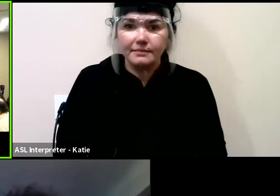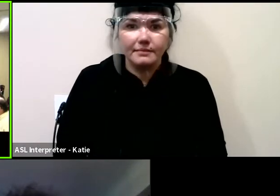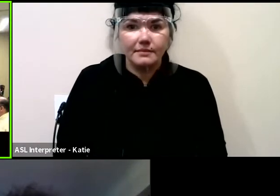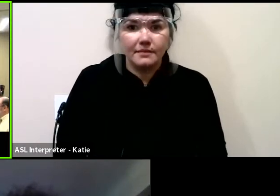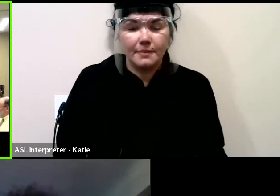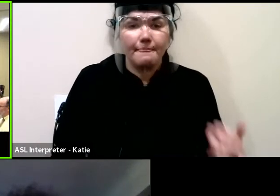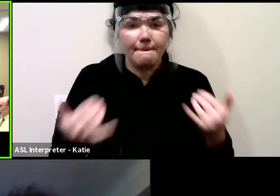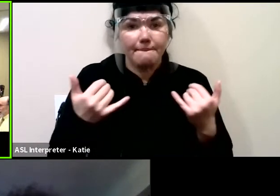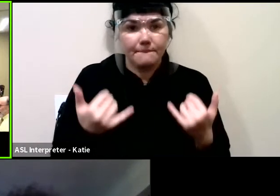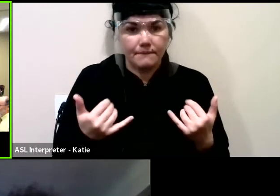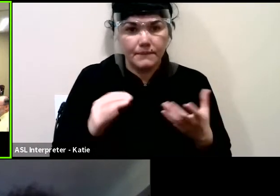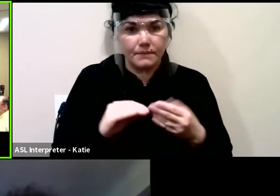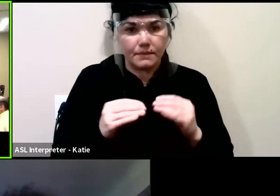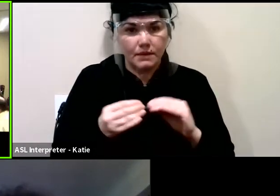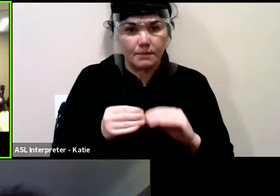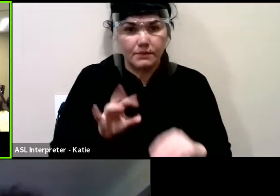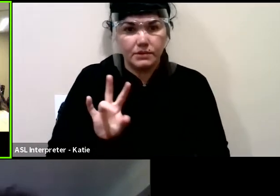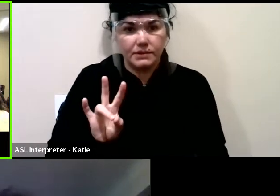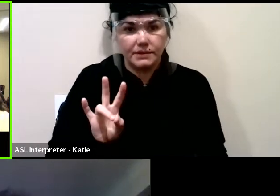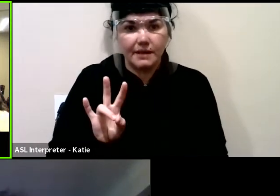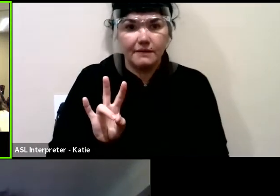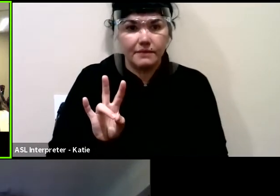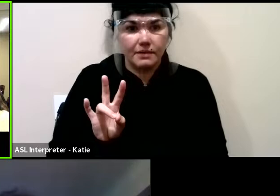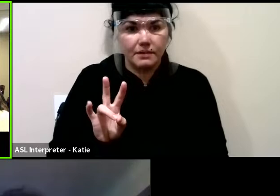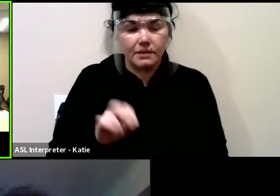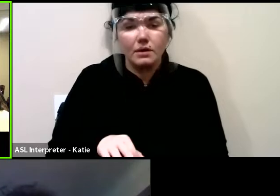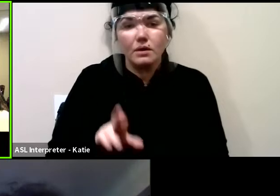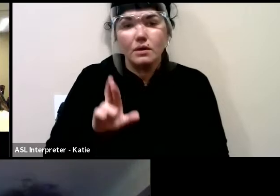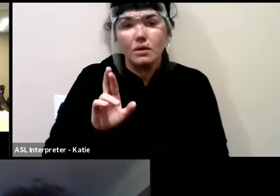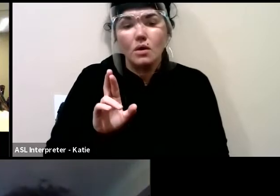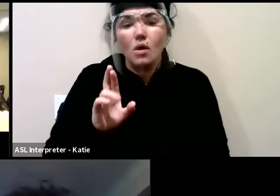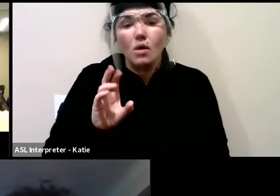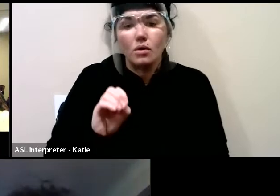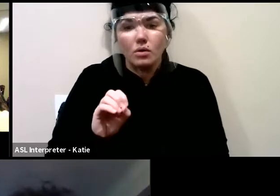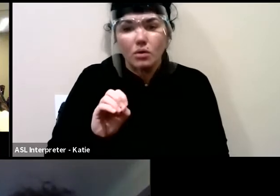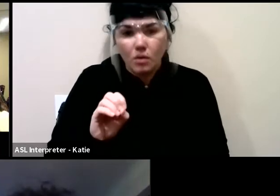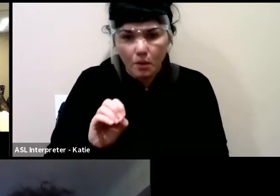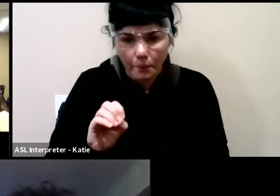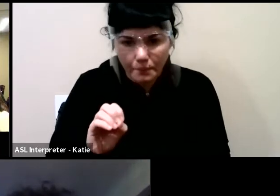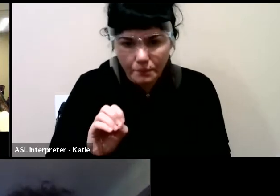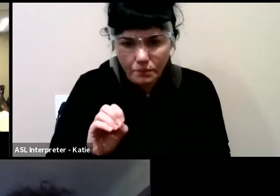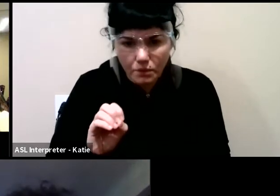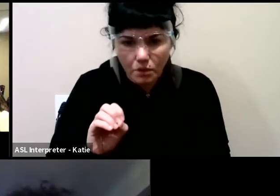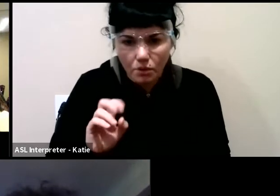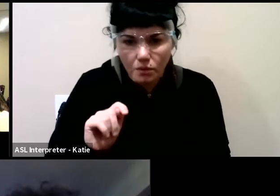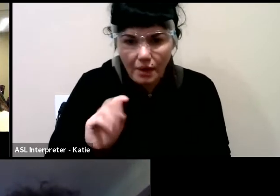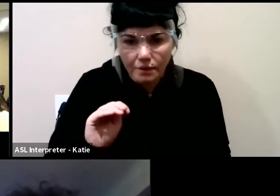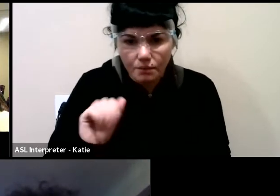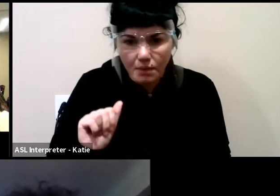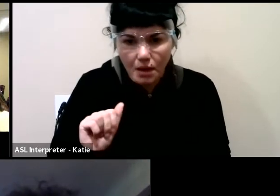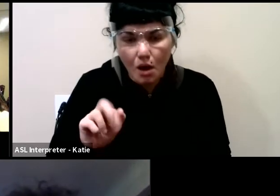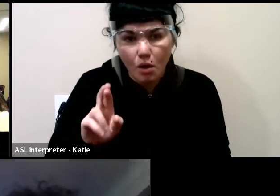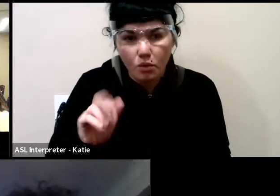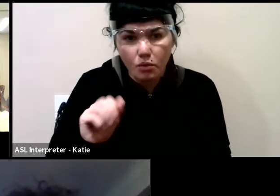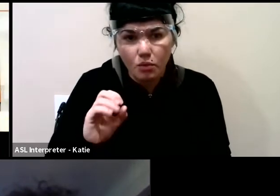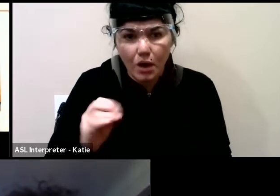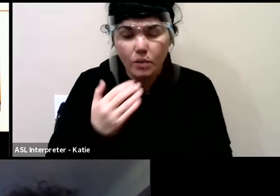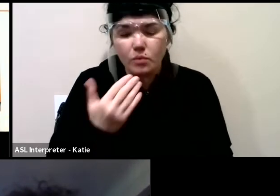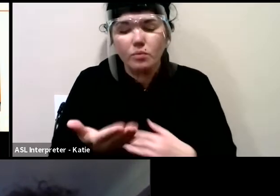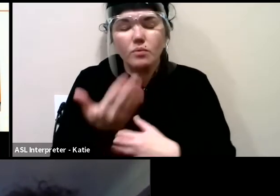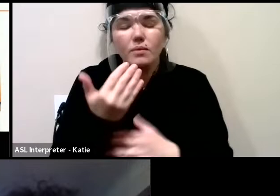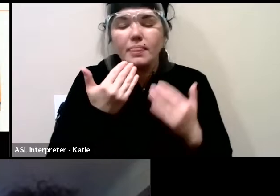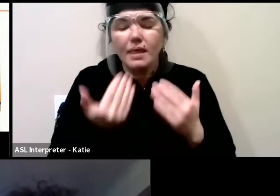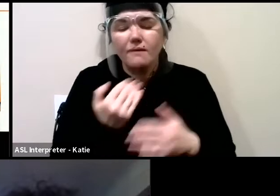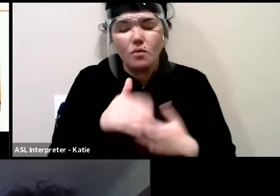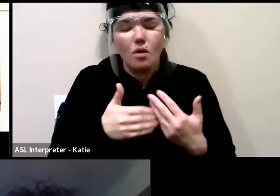line is number seven ratna rao hi good morning good morning commissioners thank you so much for all this